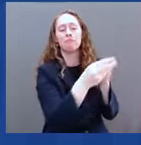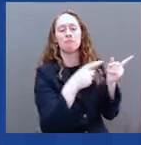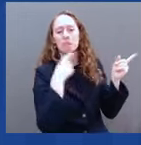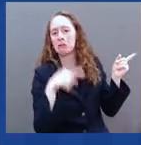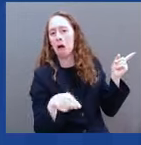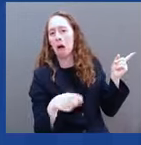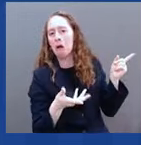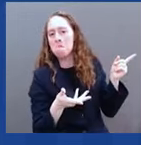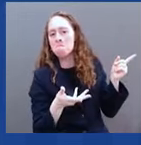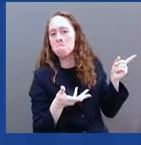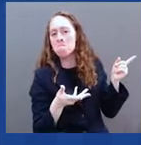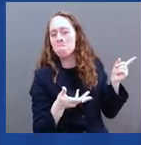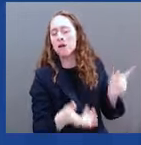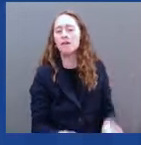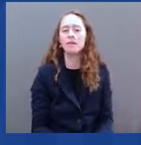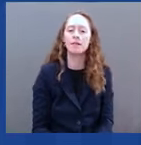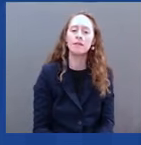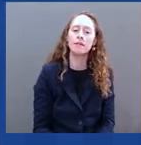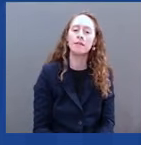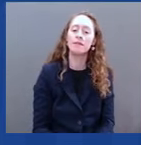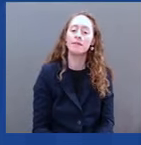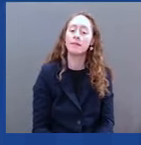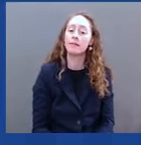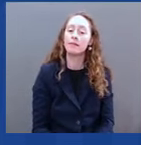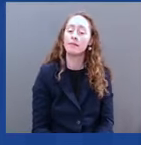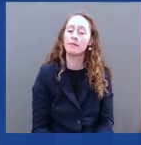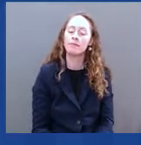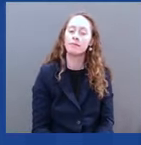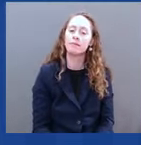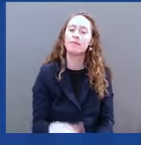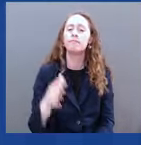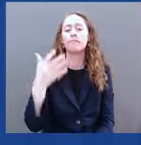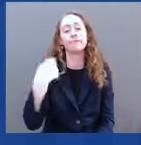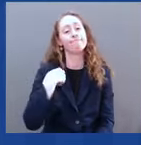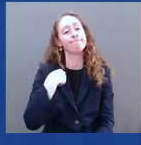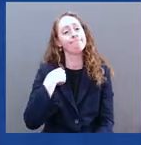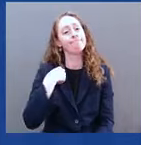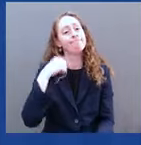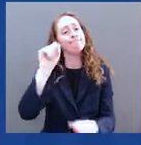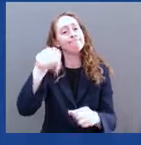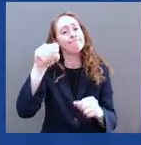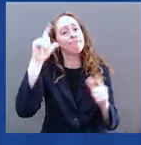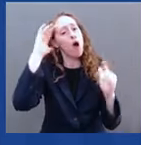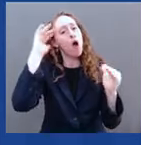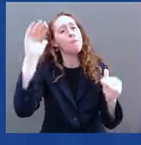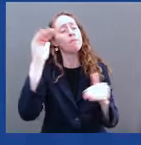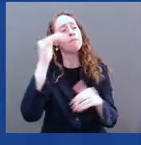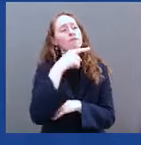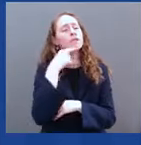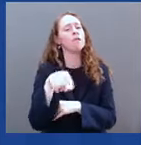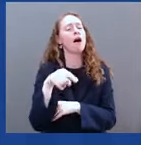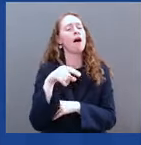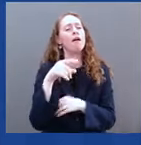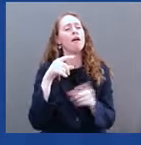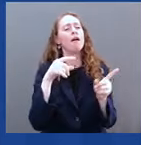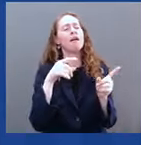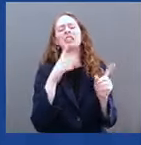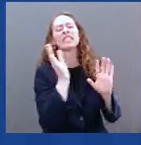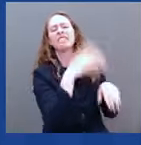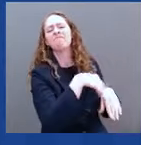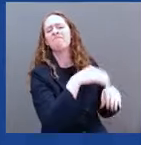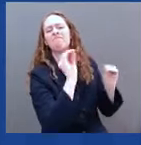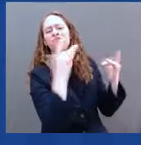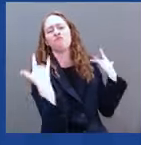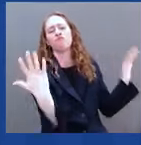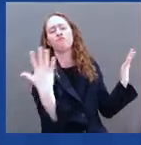engaged. We also did discuss today that there's a need for us to set up, NATO to set up, and